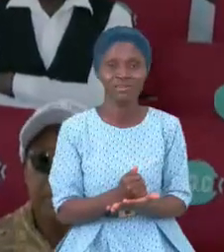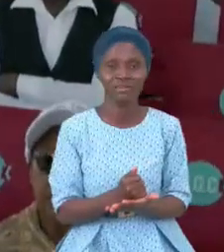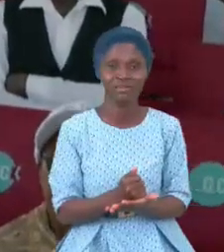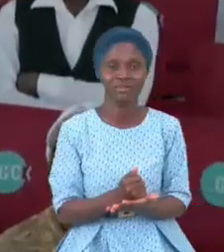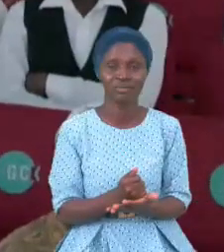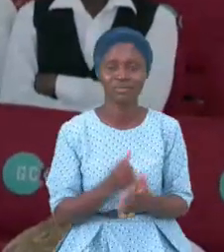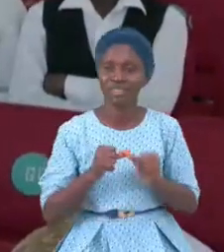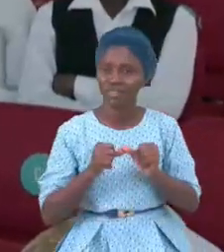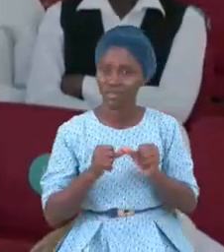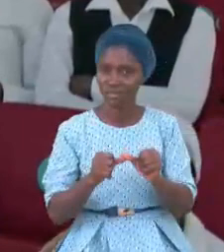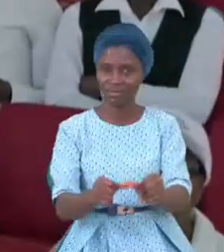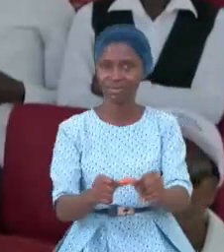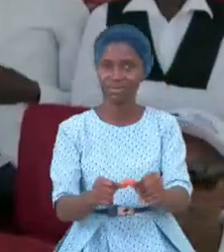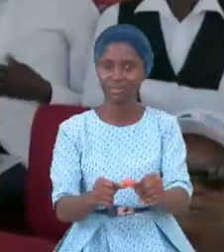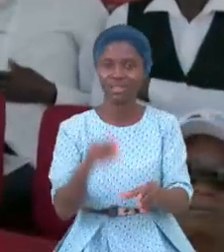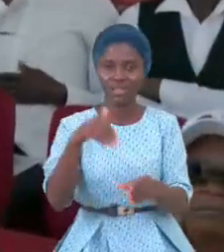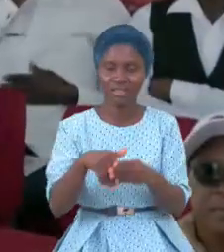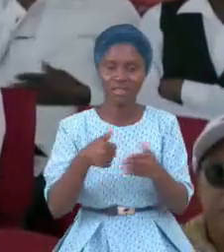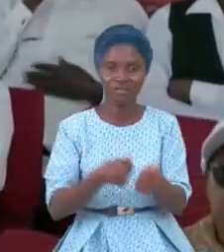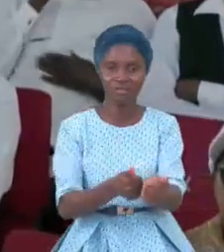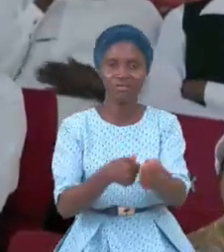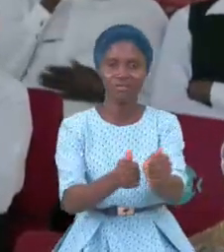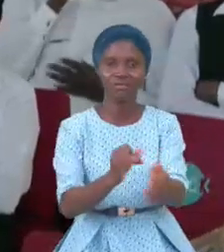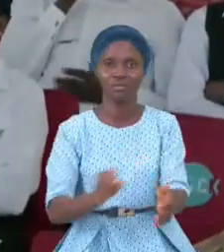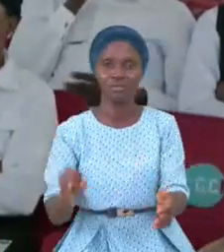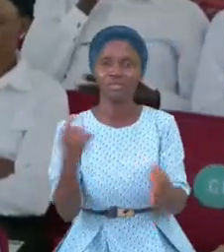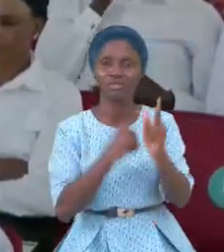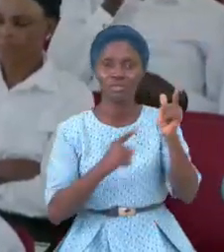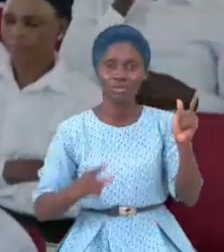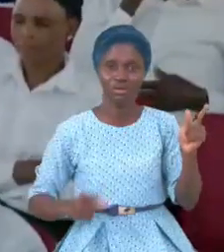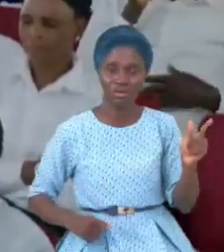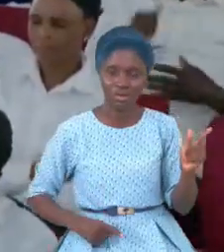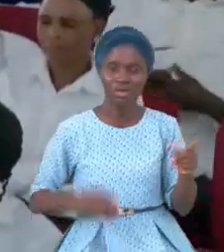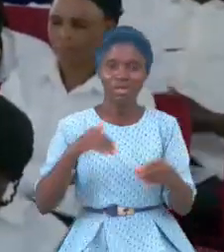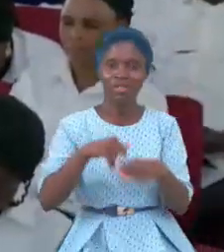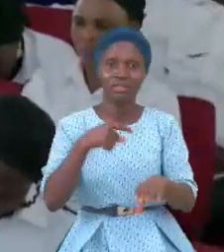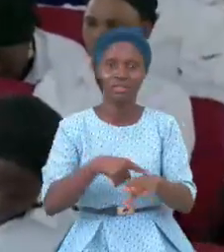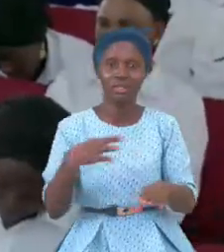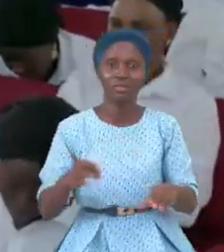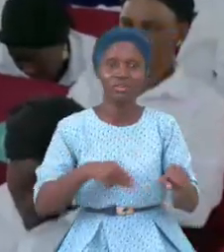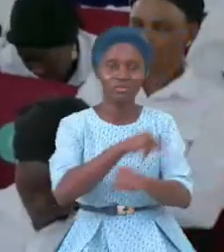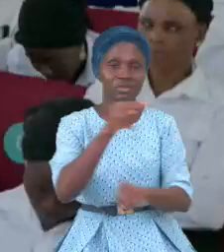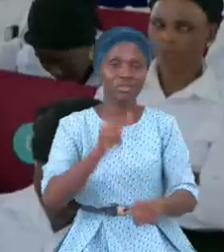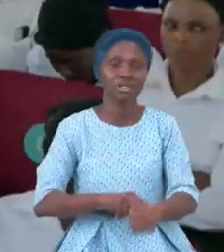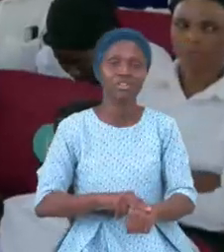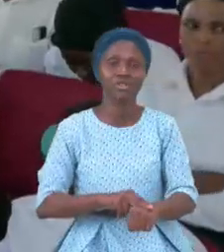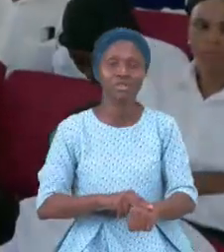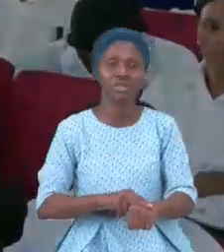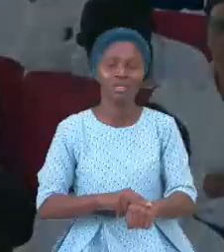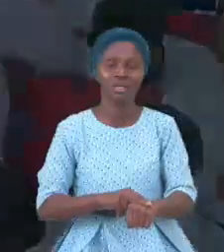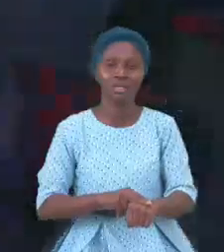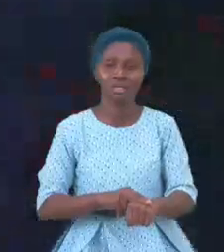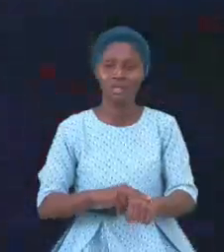Steadfastness in following the Lord despite national apostasy. Look at